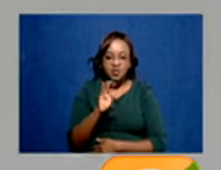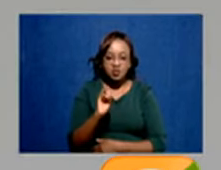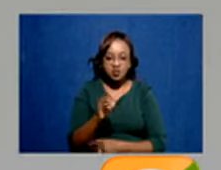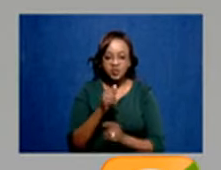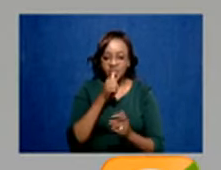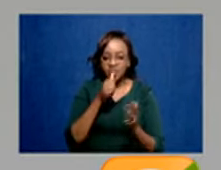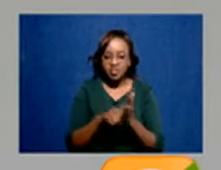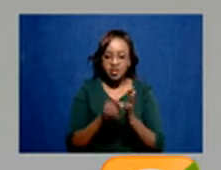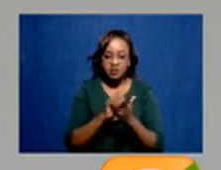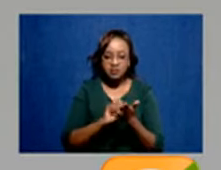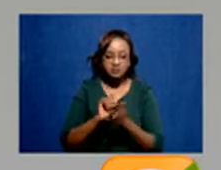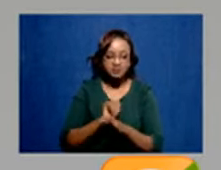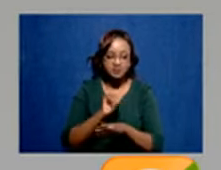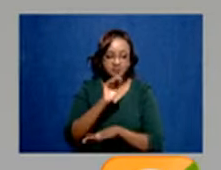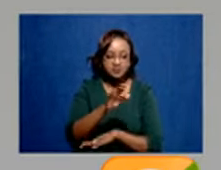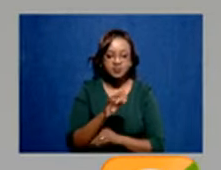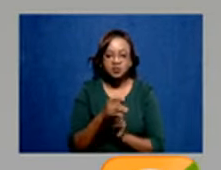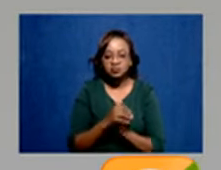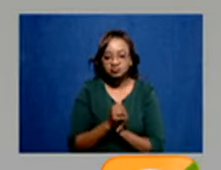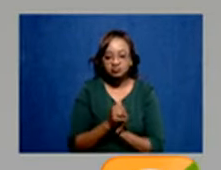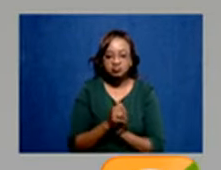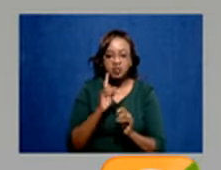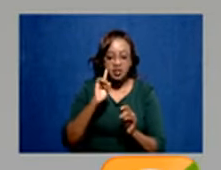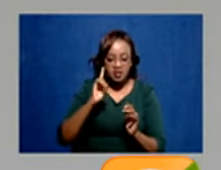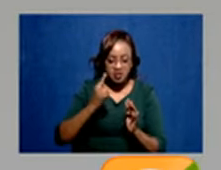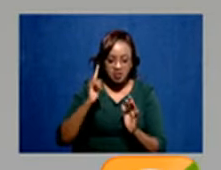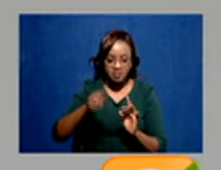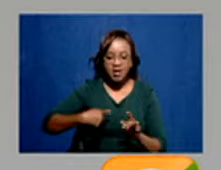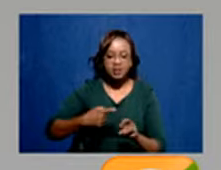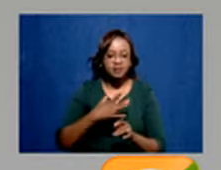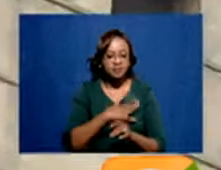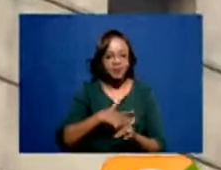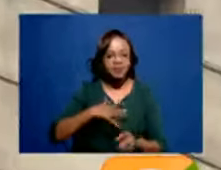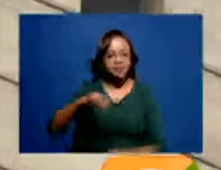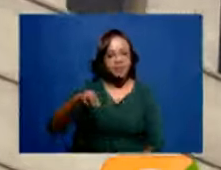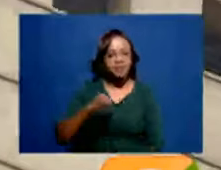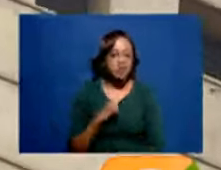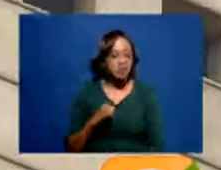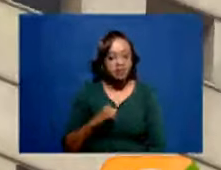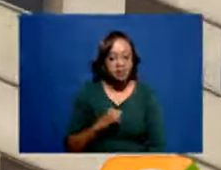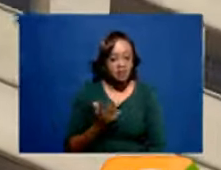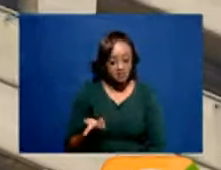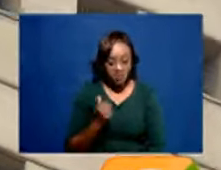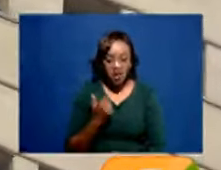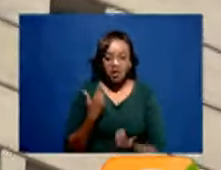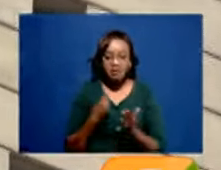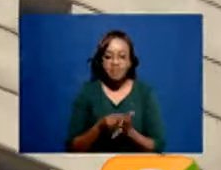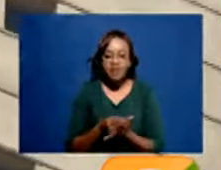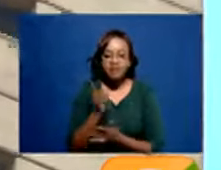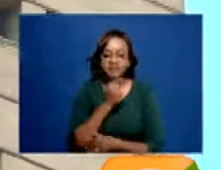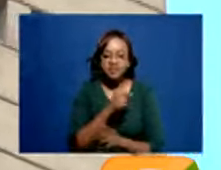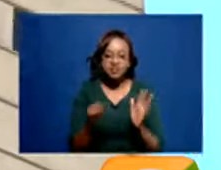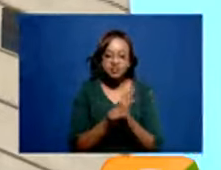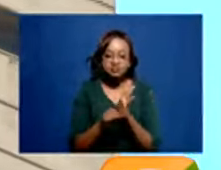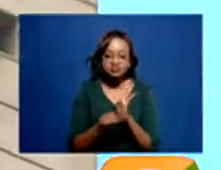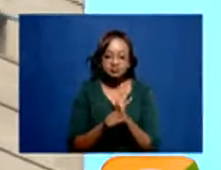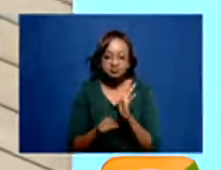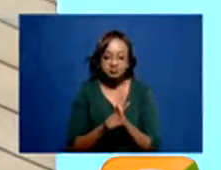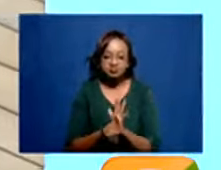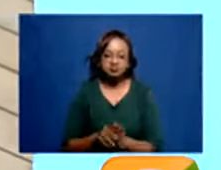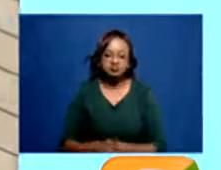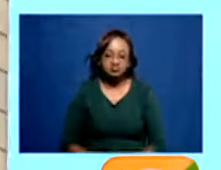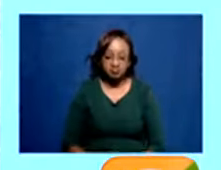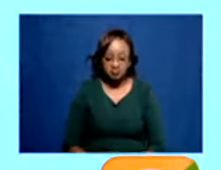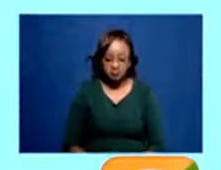Speaker demanding a refund of monies already deducted from the MPs and other Parliamentary Service Commission staff. Chemutai